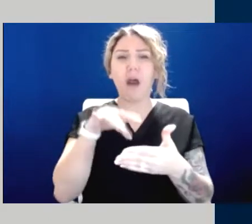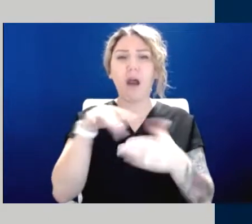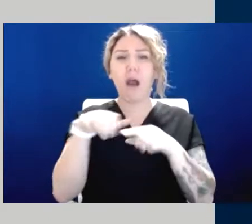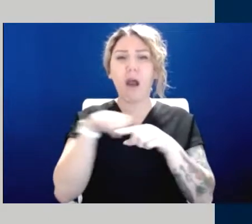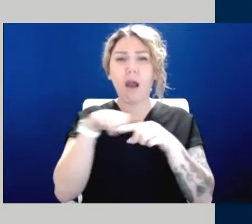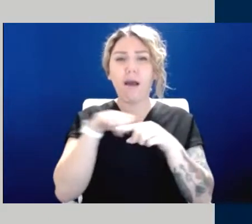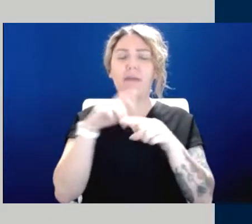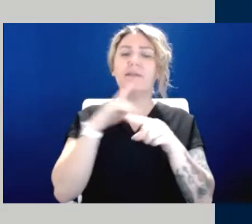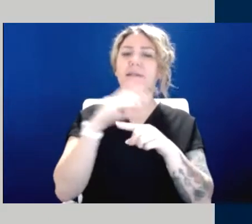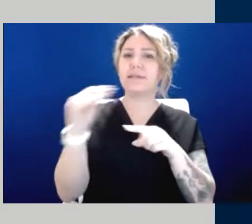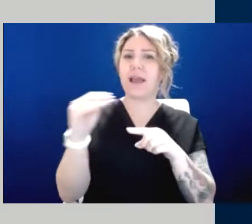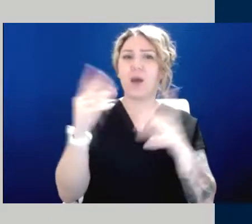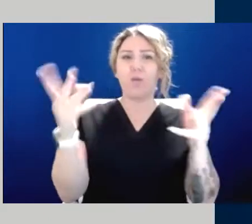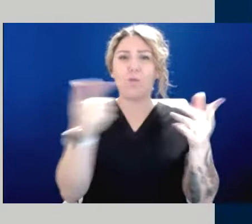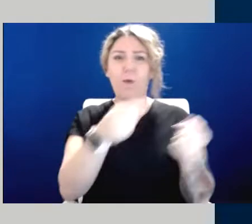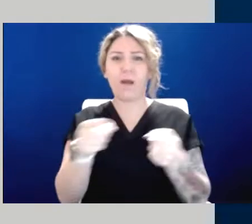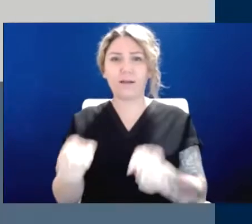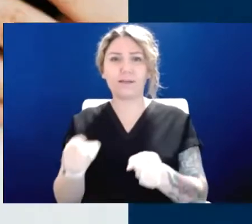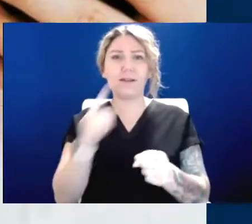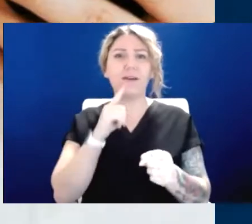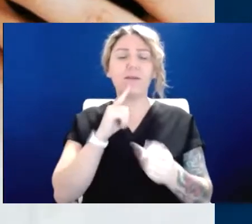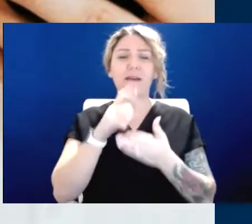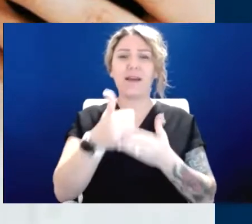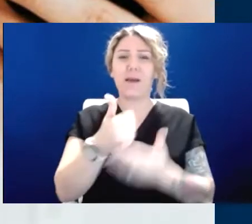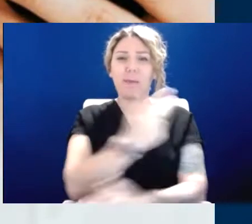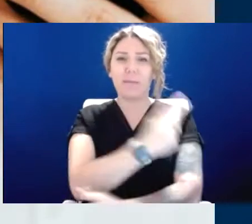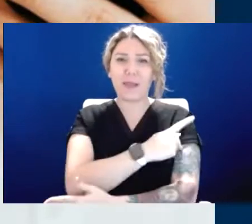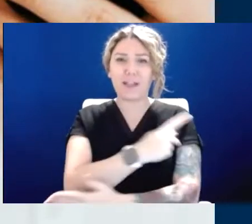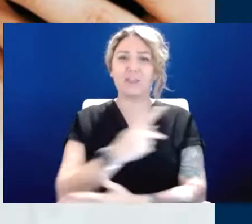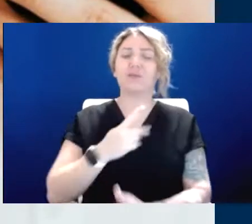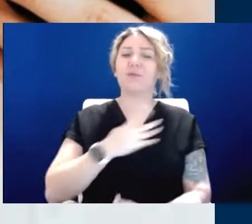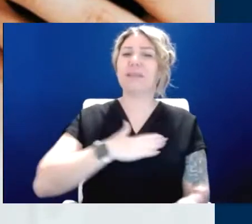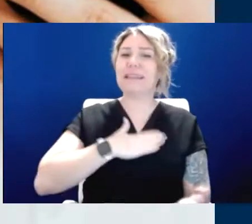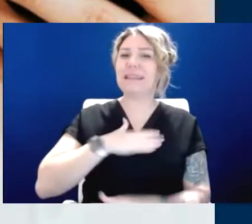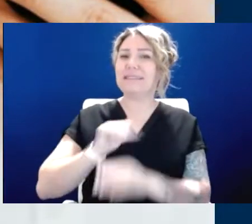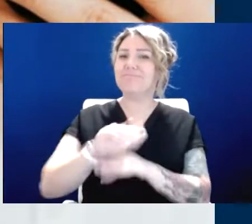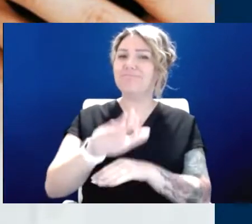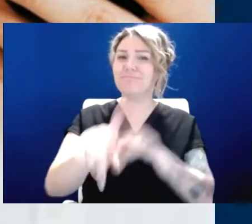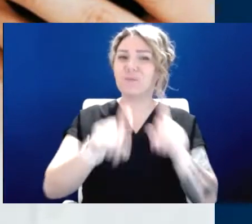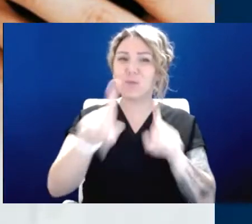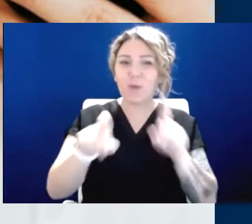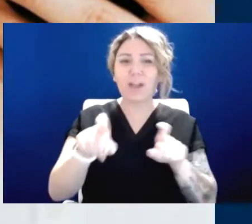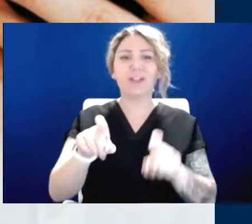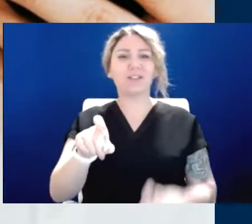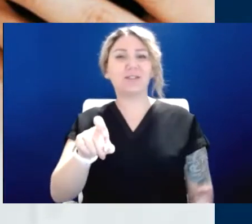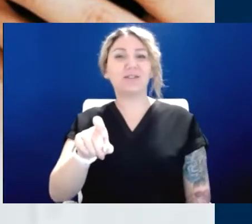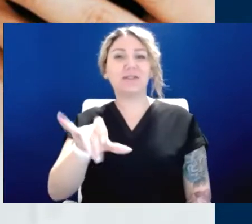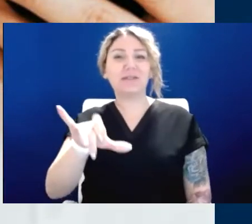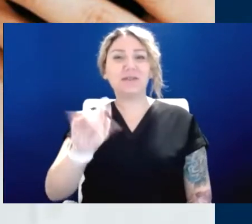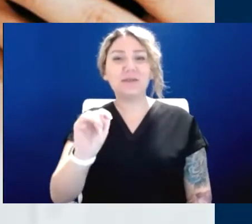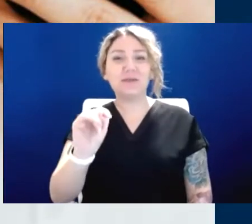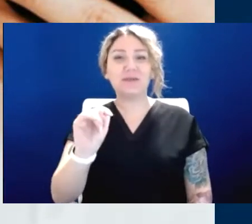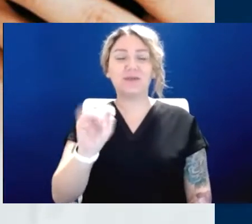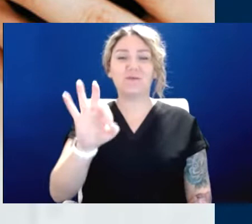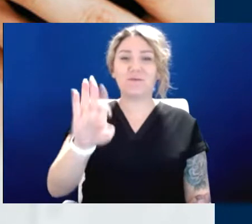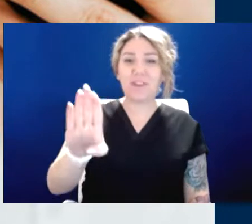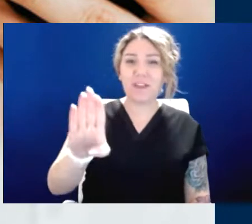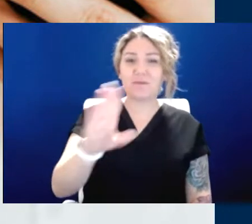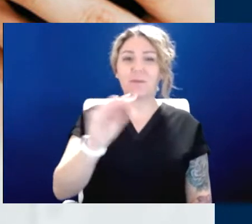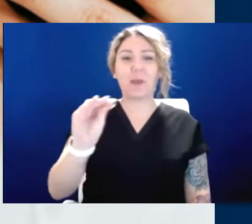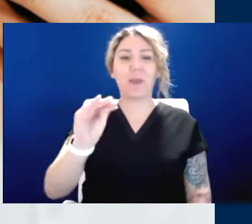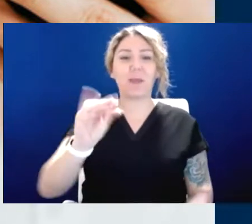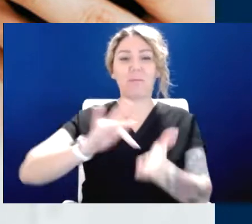movements that help patients. So get your questions sent into us on YouTube, Facebook, and the Medical News Network. You can find links to those right